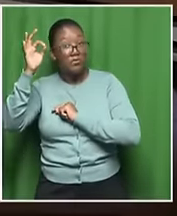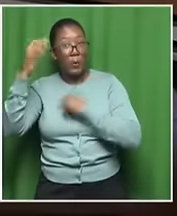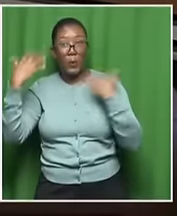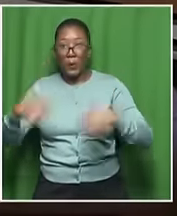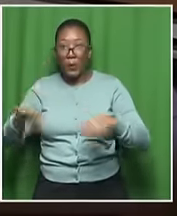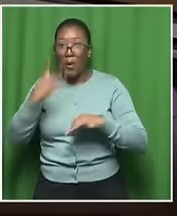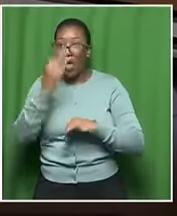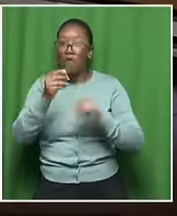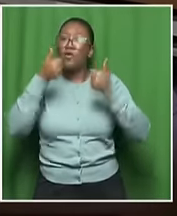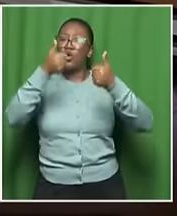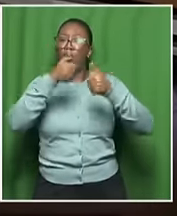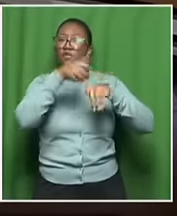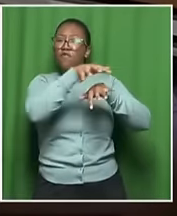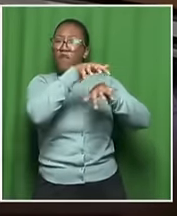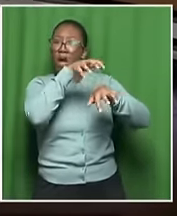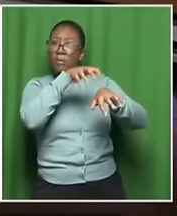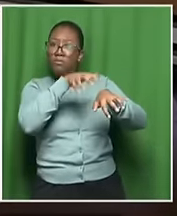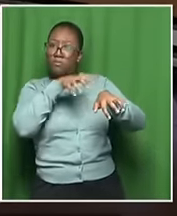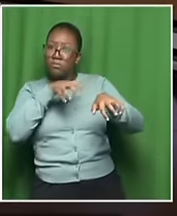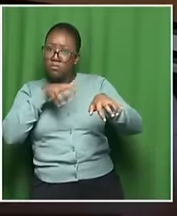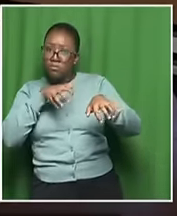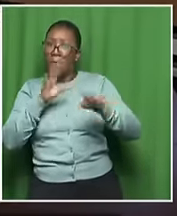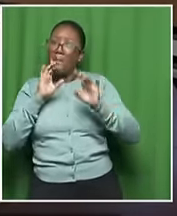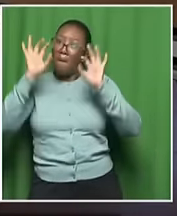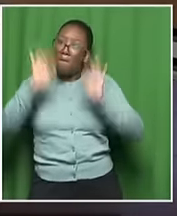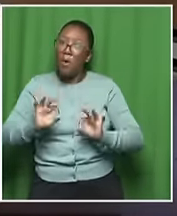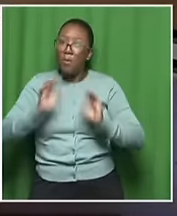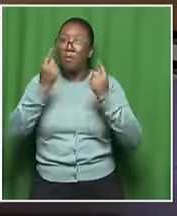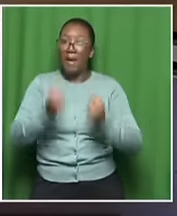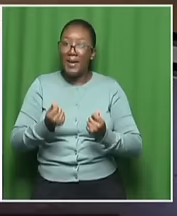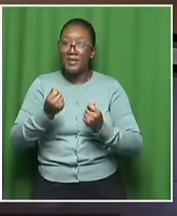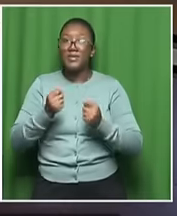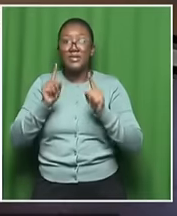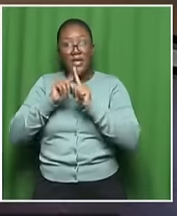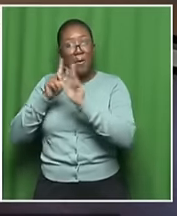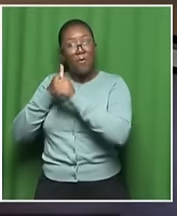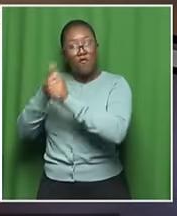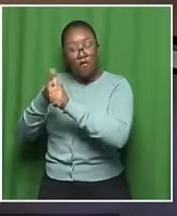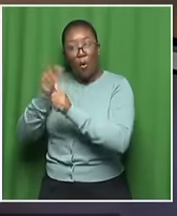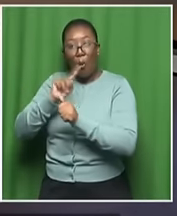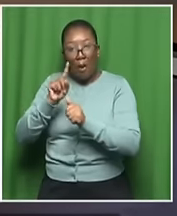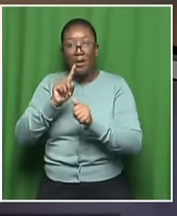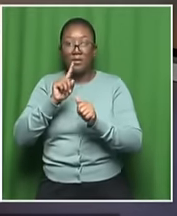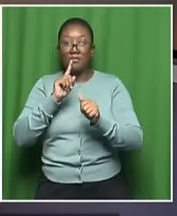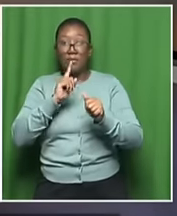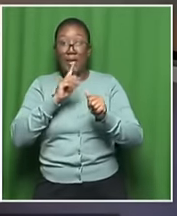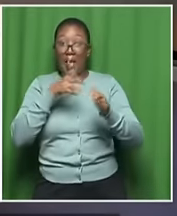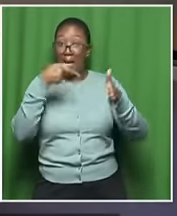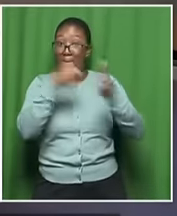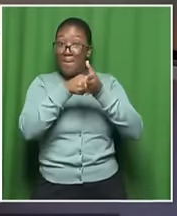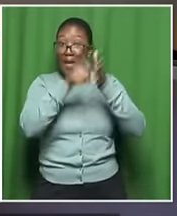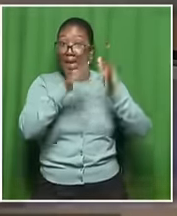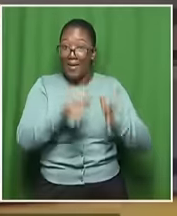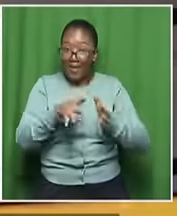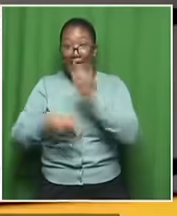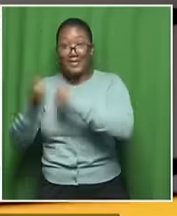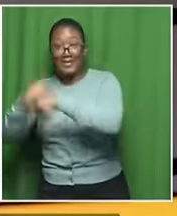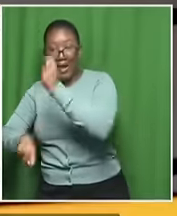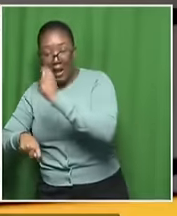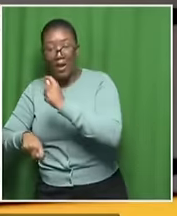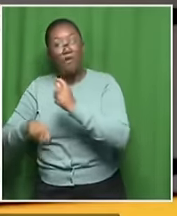for really good prices on the principle of willing buyer, willing seller. They always say, but that is